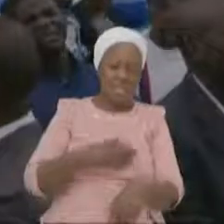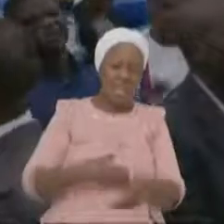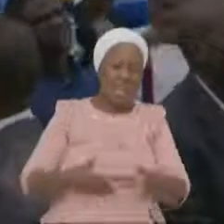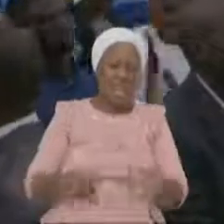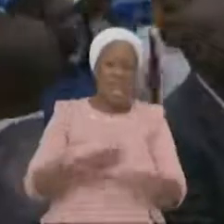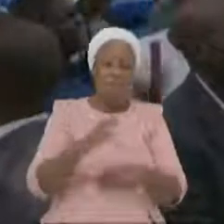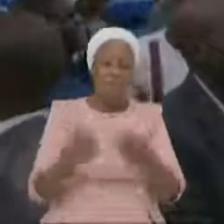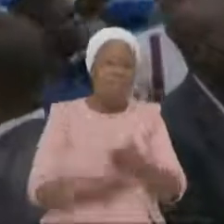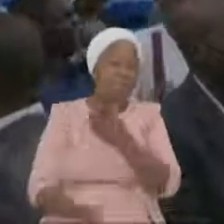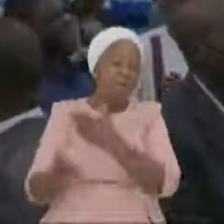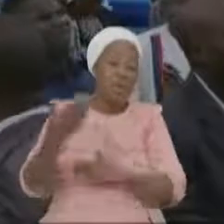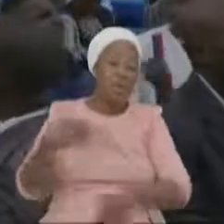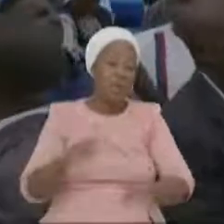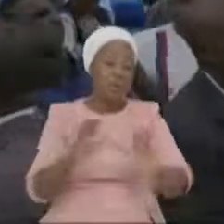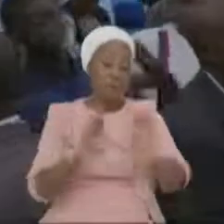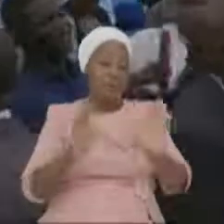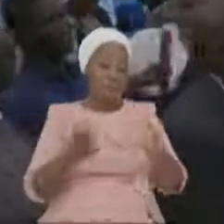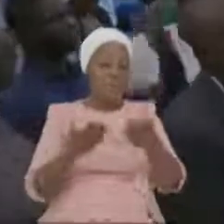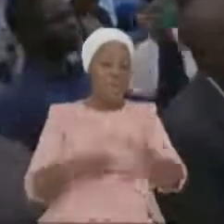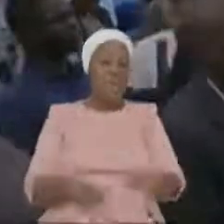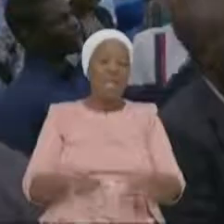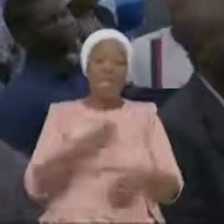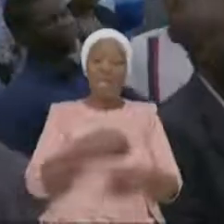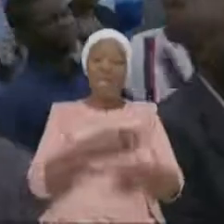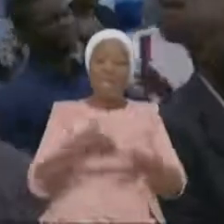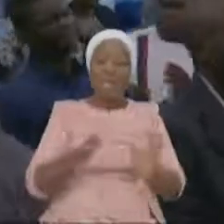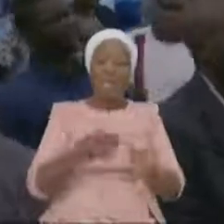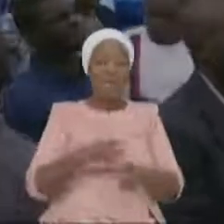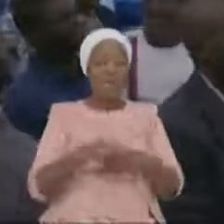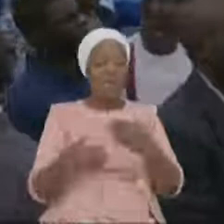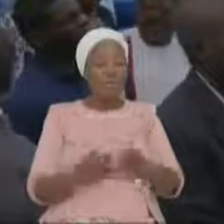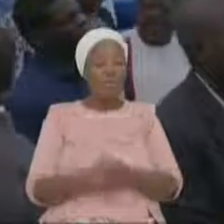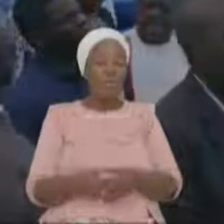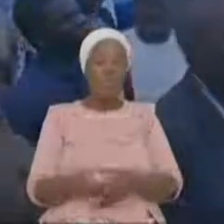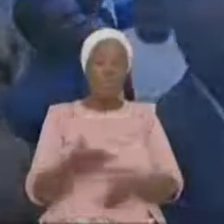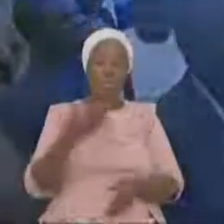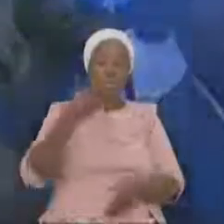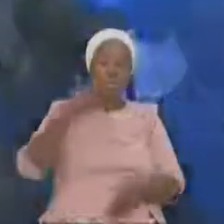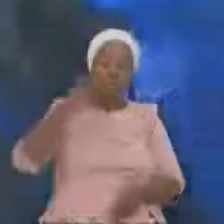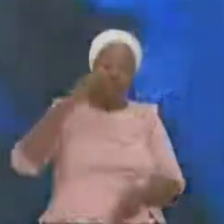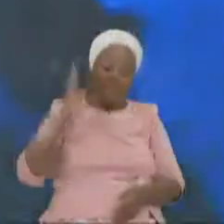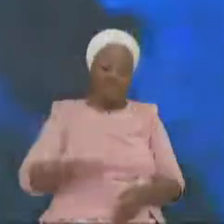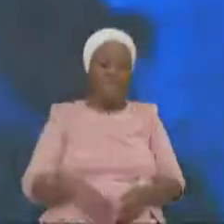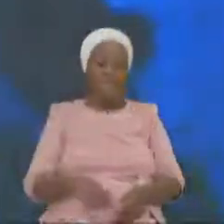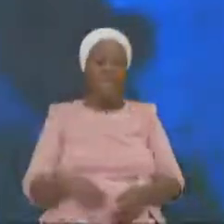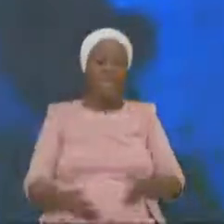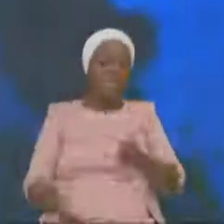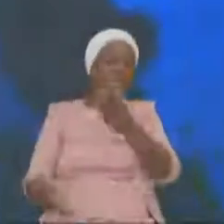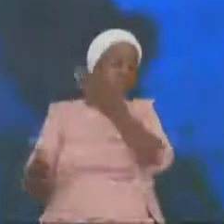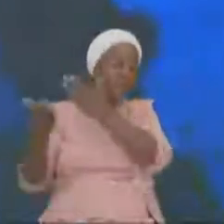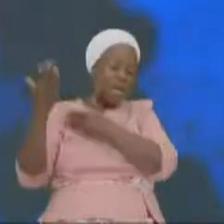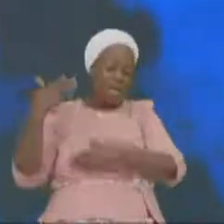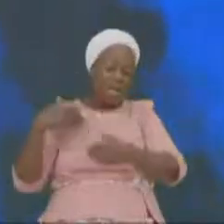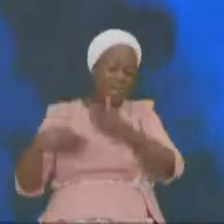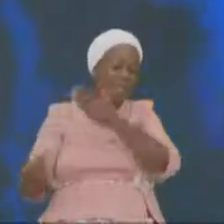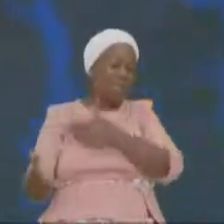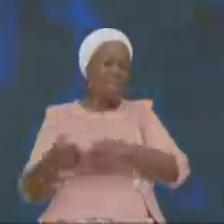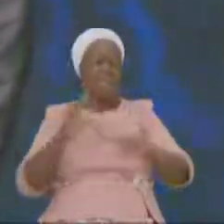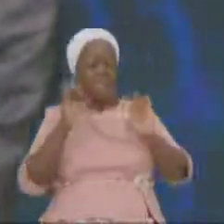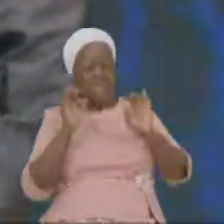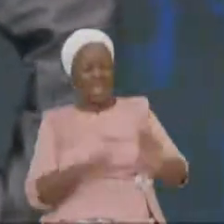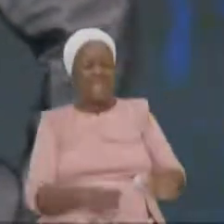past annoyances die. Let the past intimation die. Let the past lifestyle die. Let